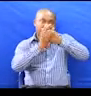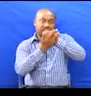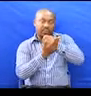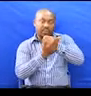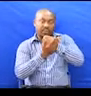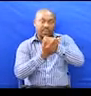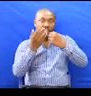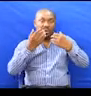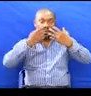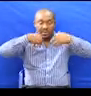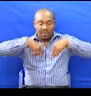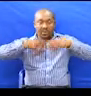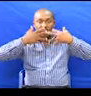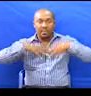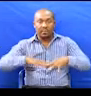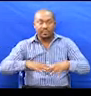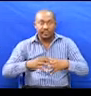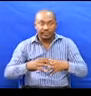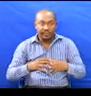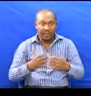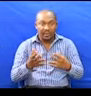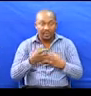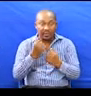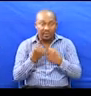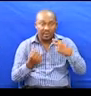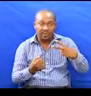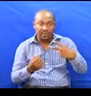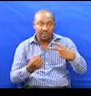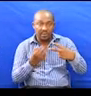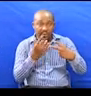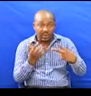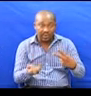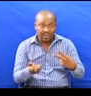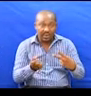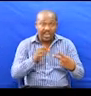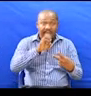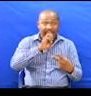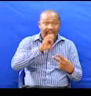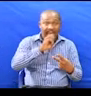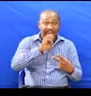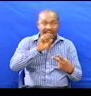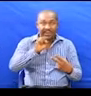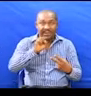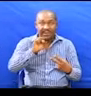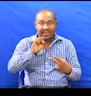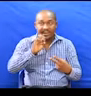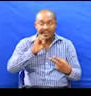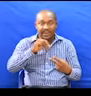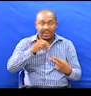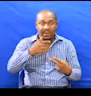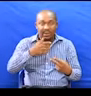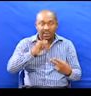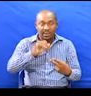into two. We've got essential amino acid and non-essential amino acid. What is essential amino acid?